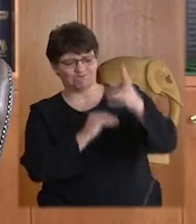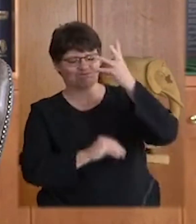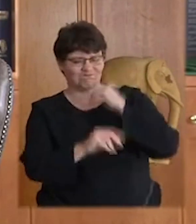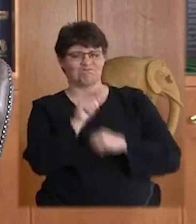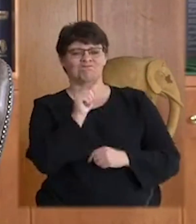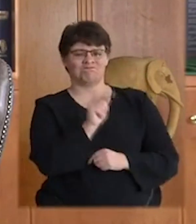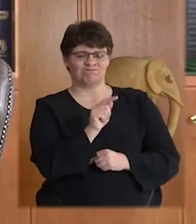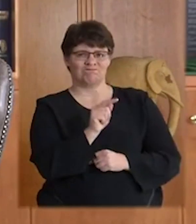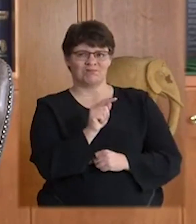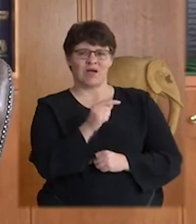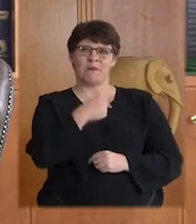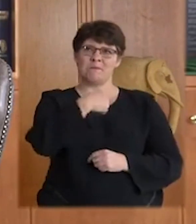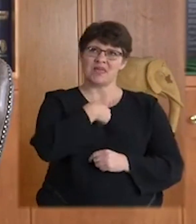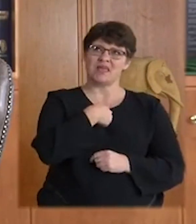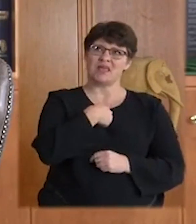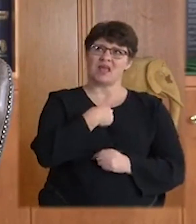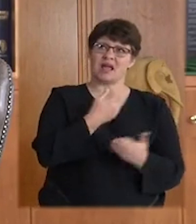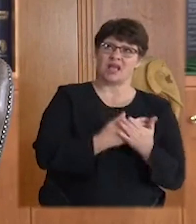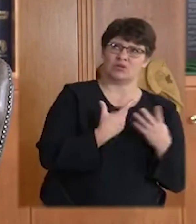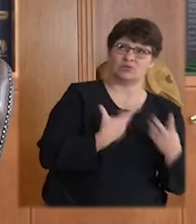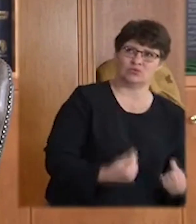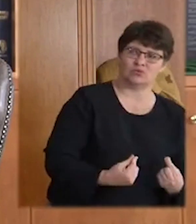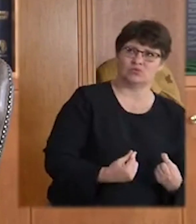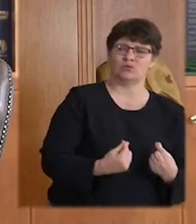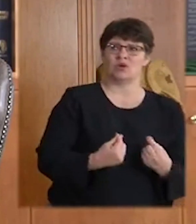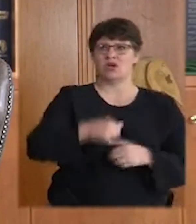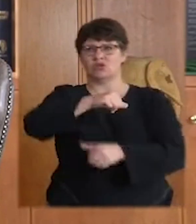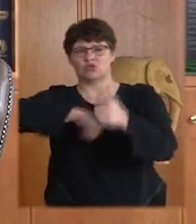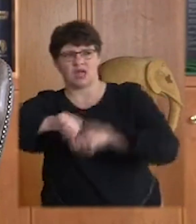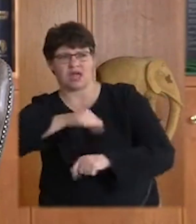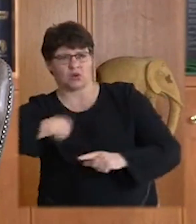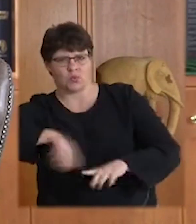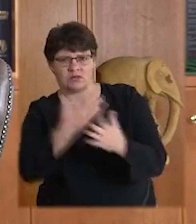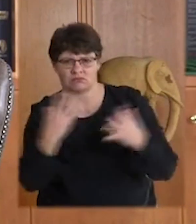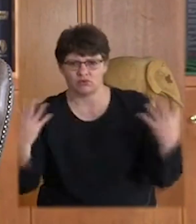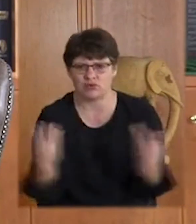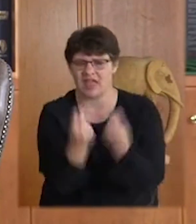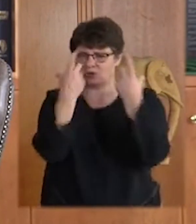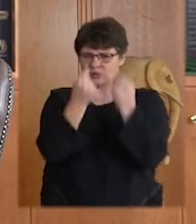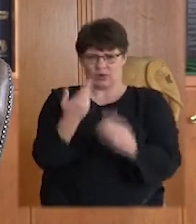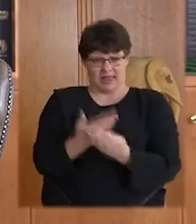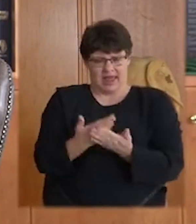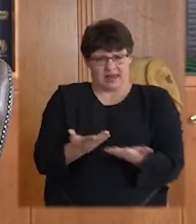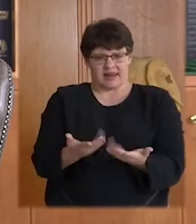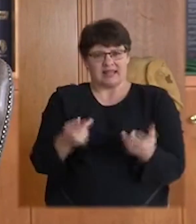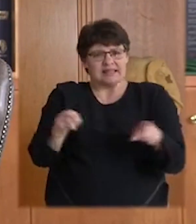about ourselves, about our society, and about our